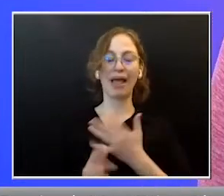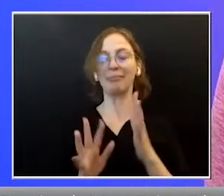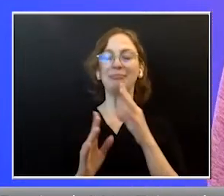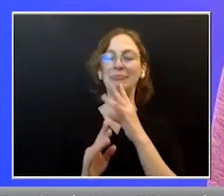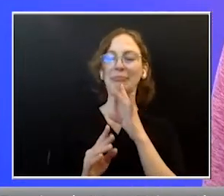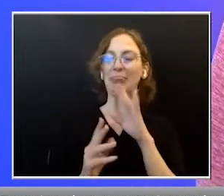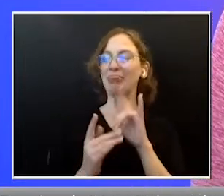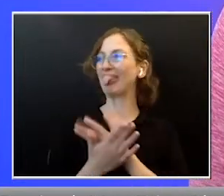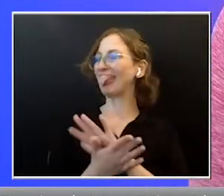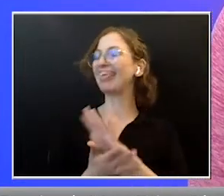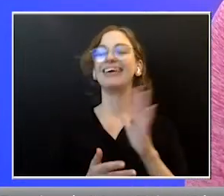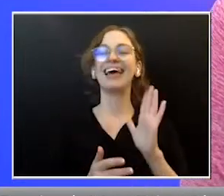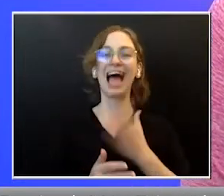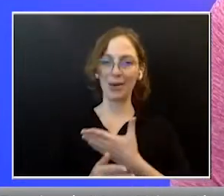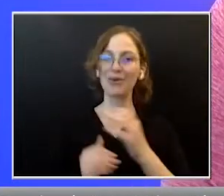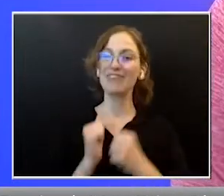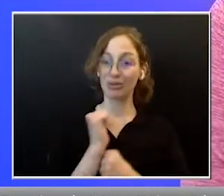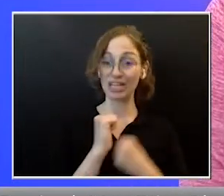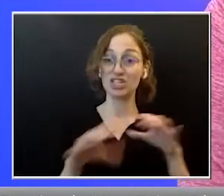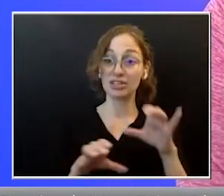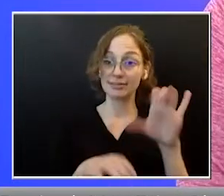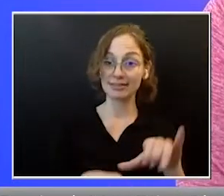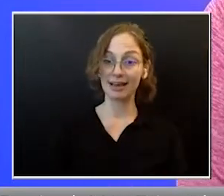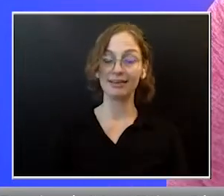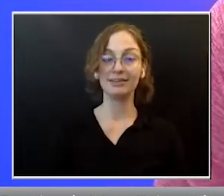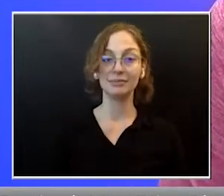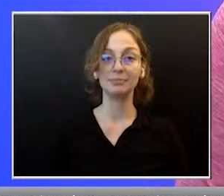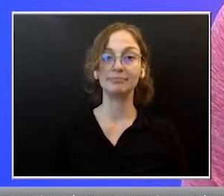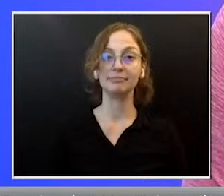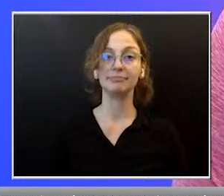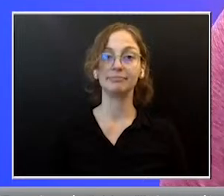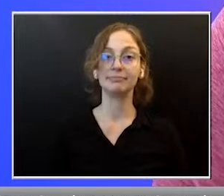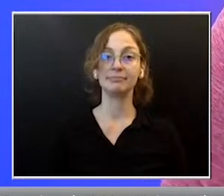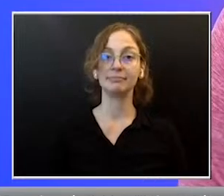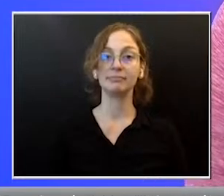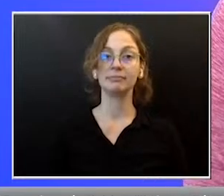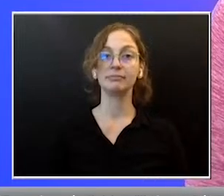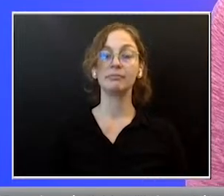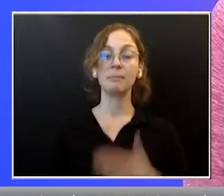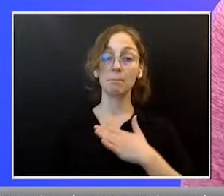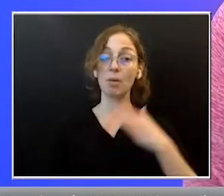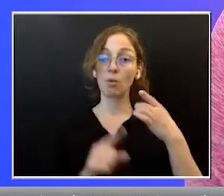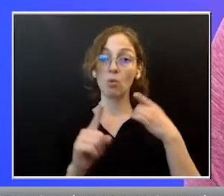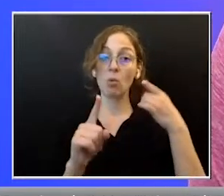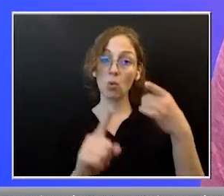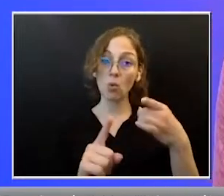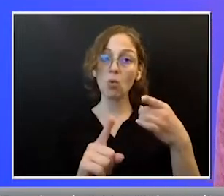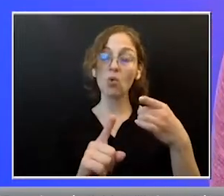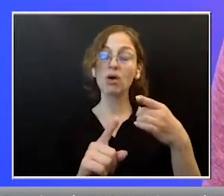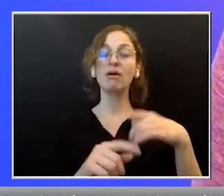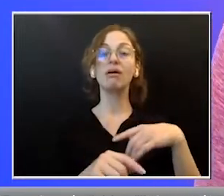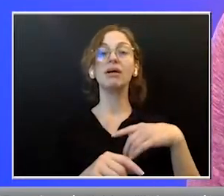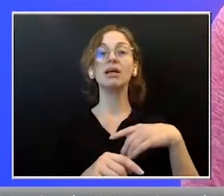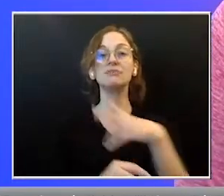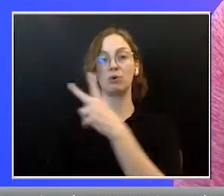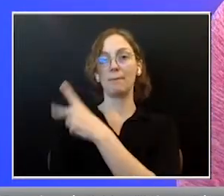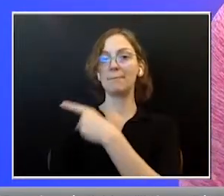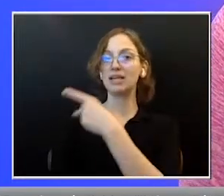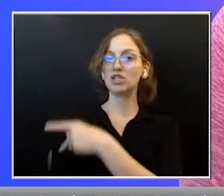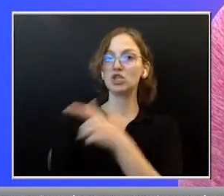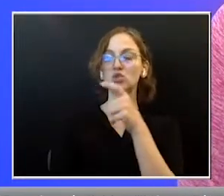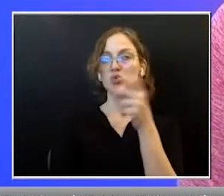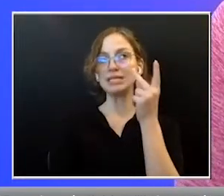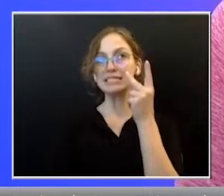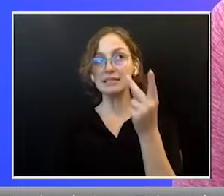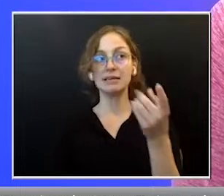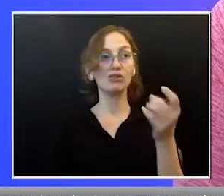foundation does. So we, my goal is for patients that see Dr. Fabian or, you know,